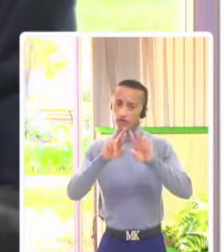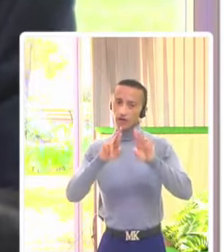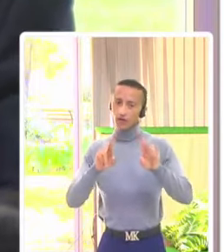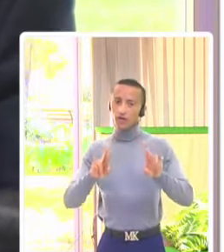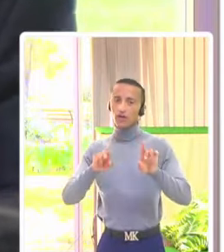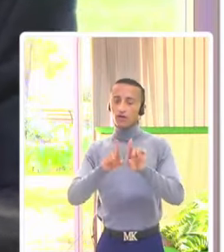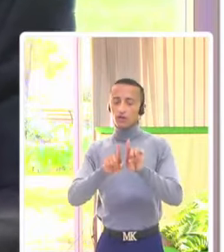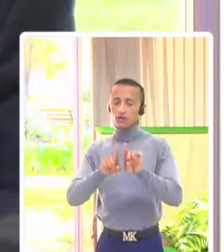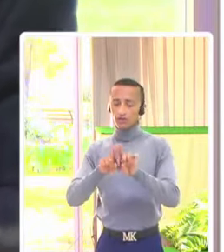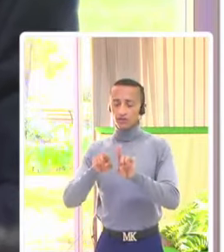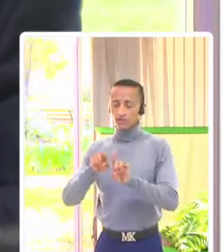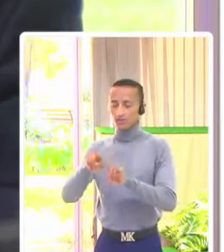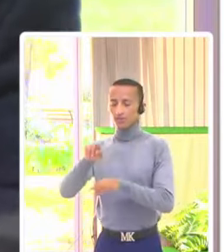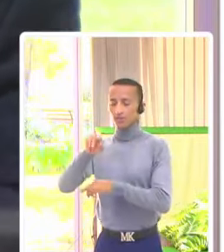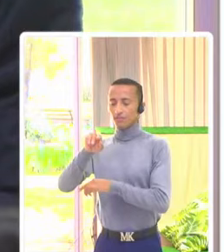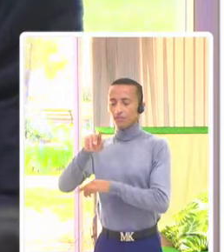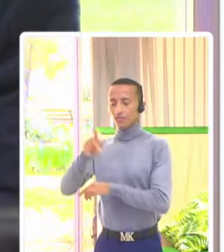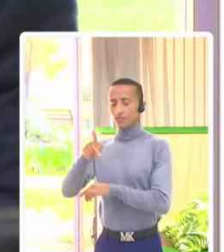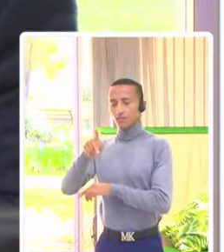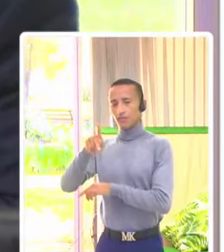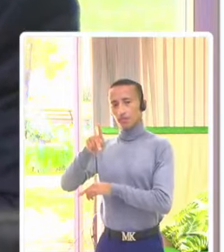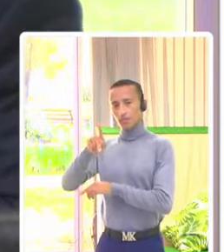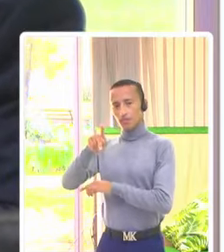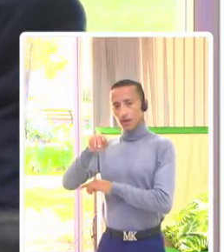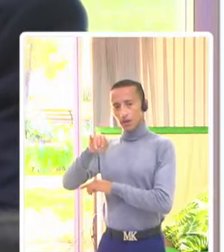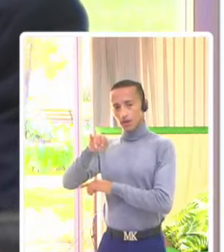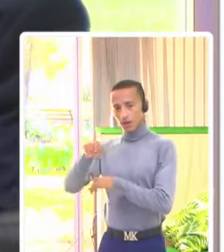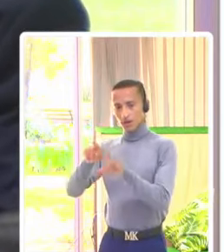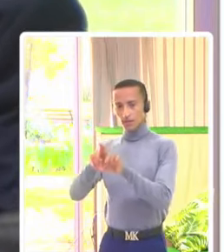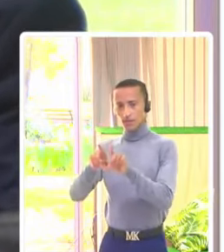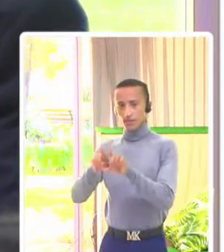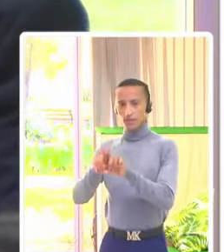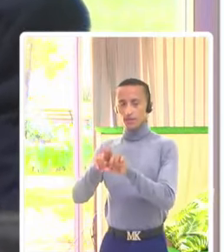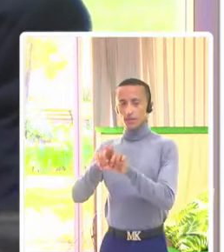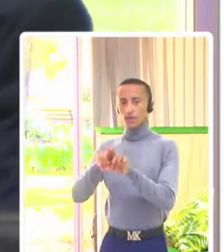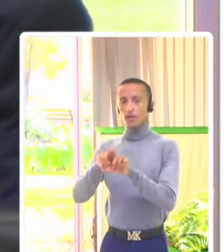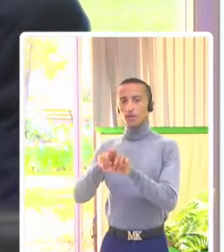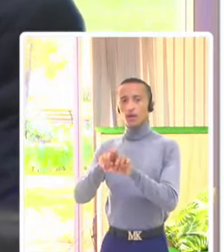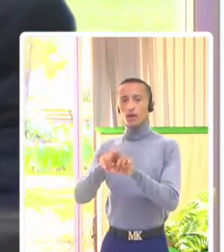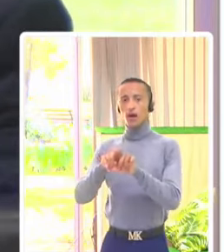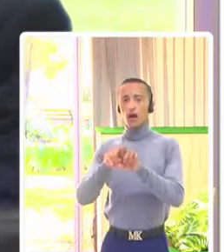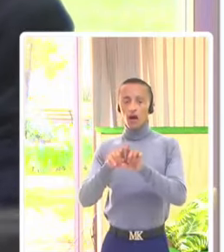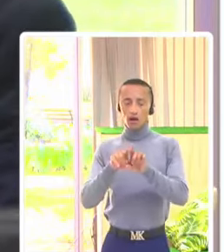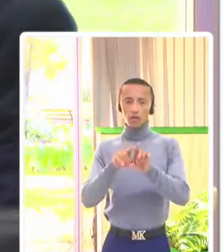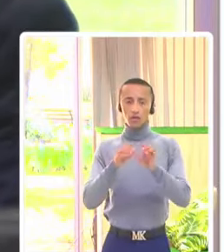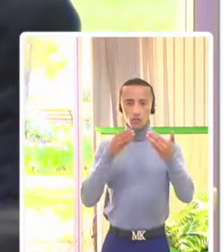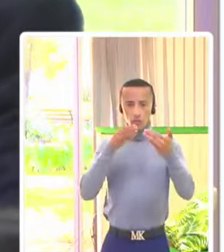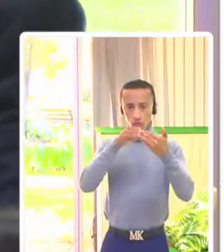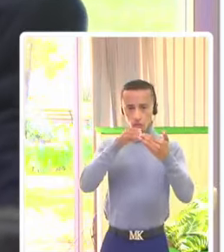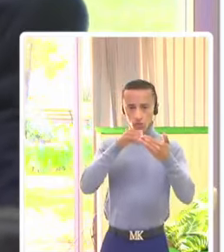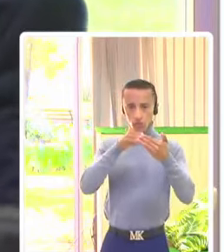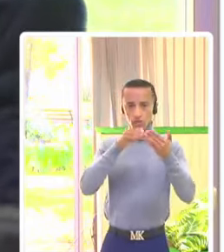any fintech who agree with the regulations can get on board.